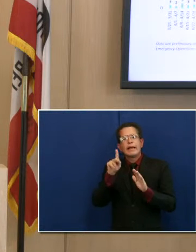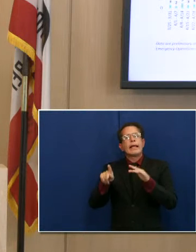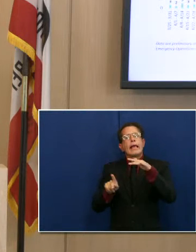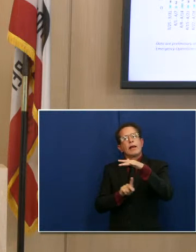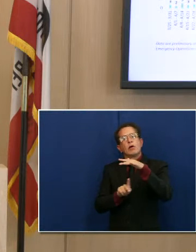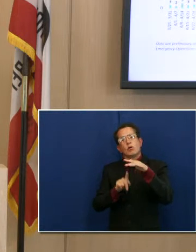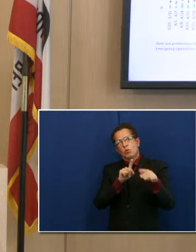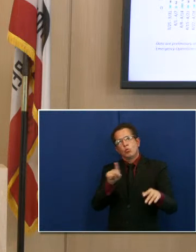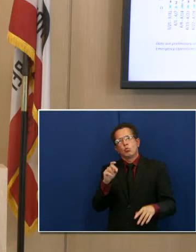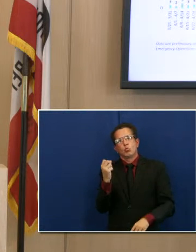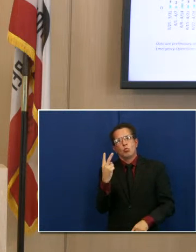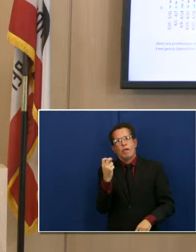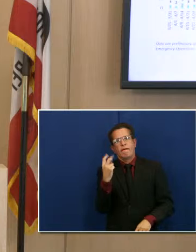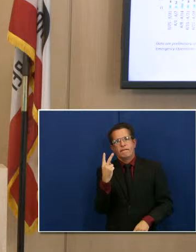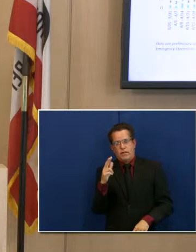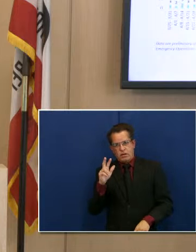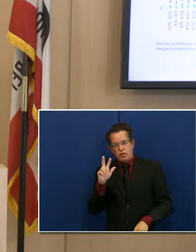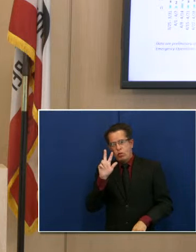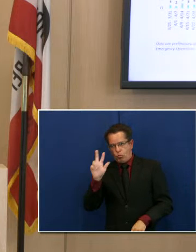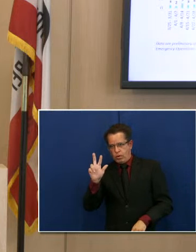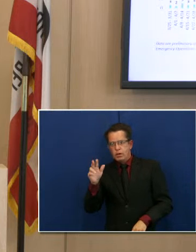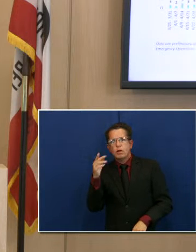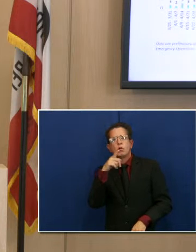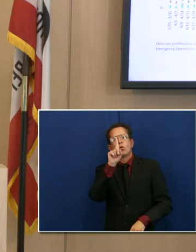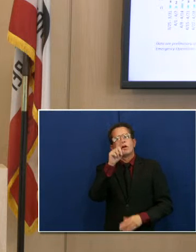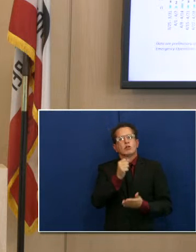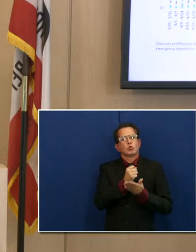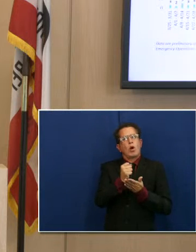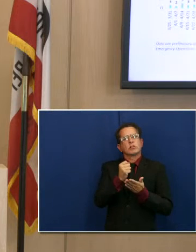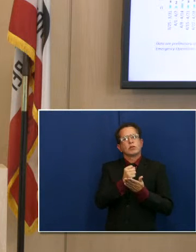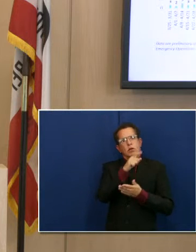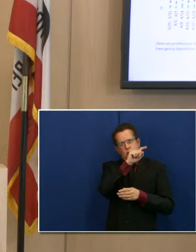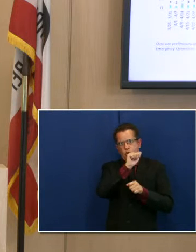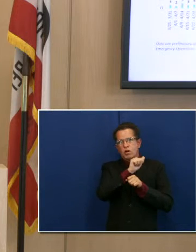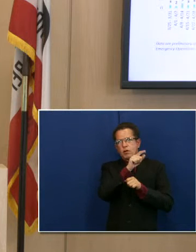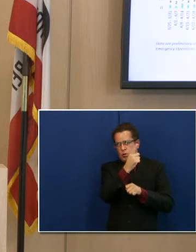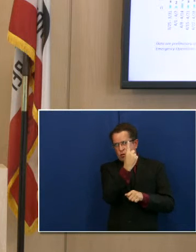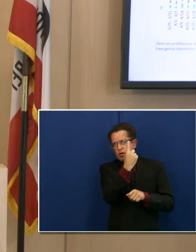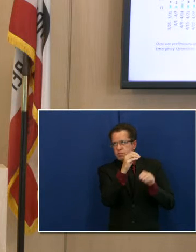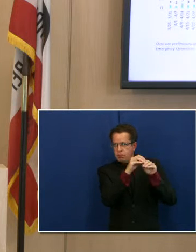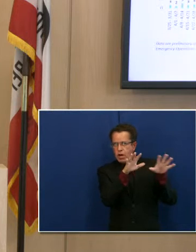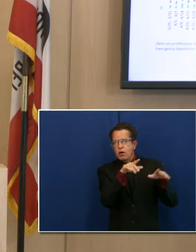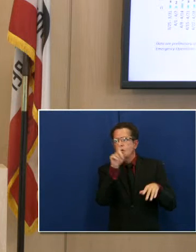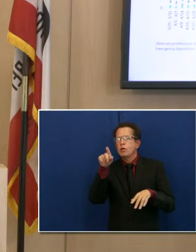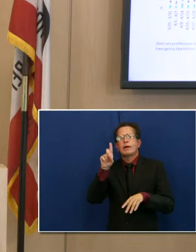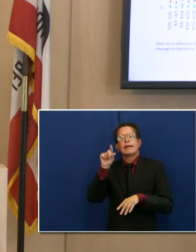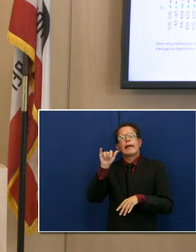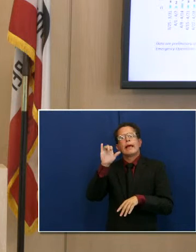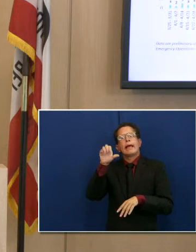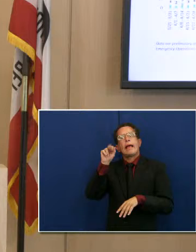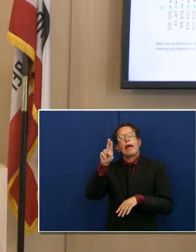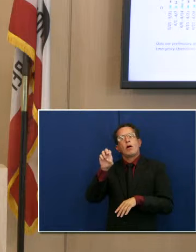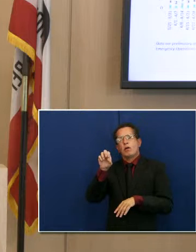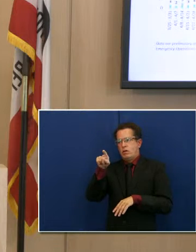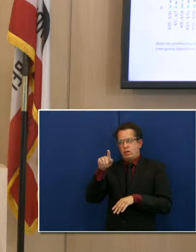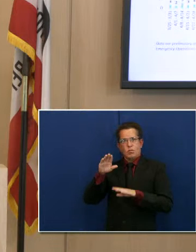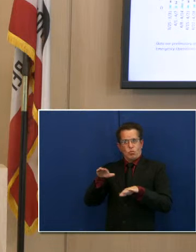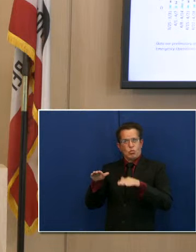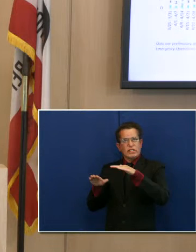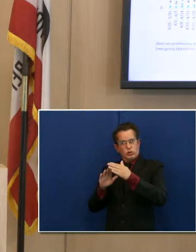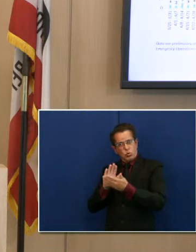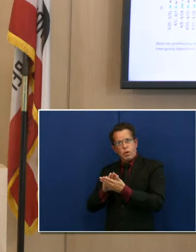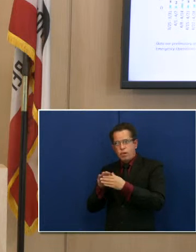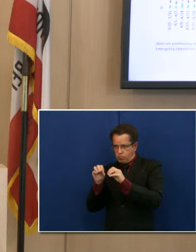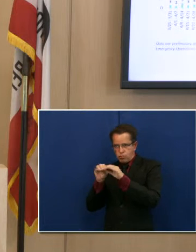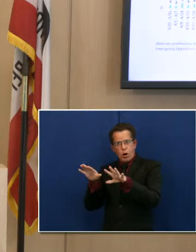kindergarten through 12th grade, 1 is in a construction setting, 1 in a daycare, preschool, or childcare setting, 1